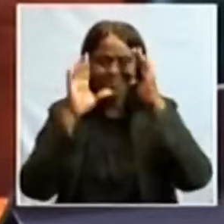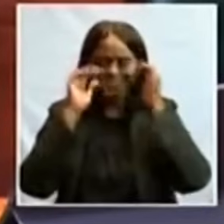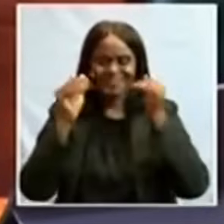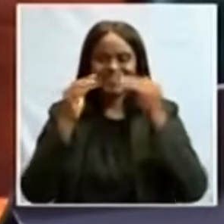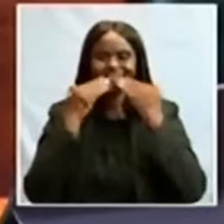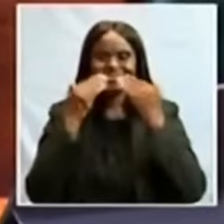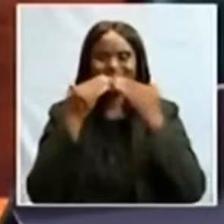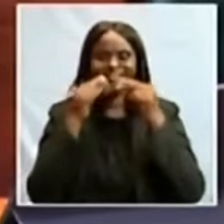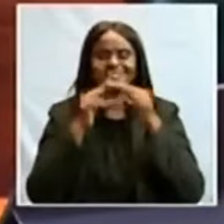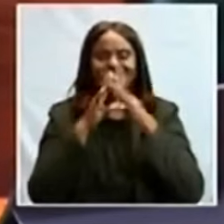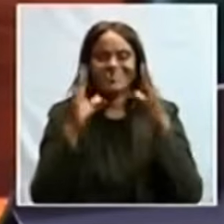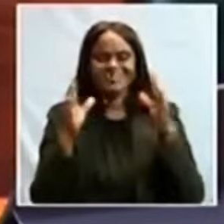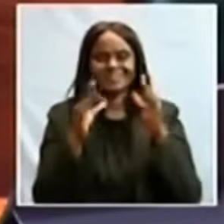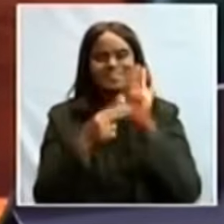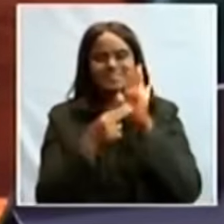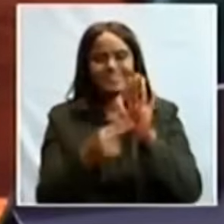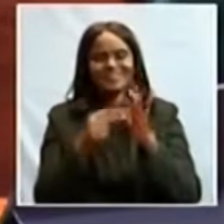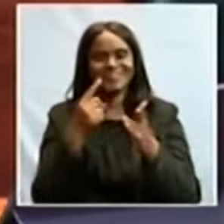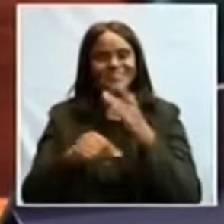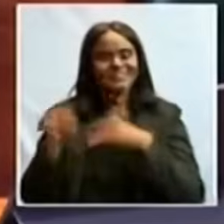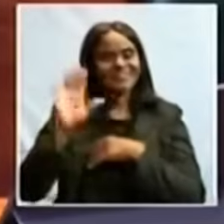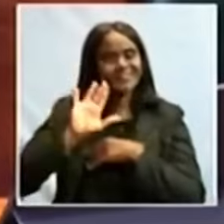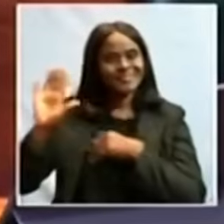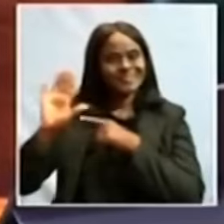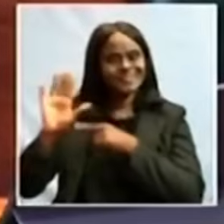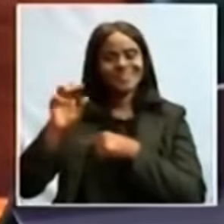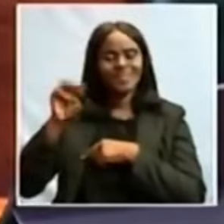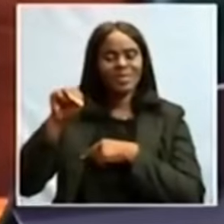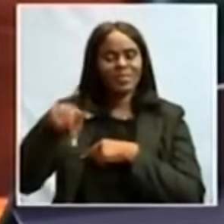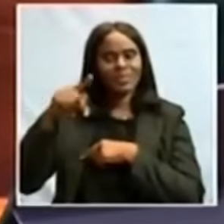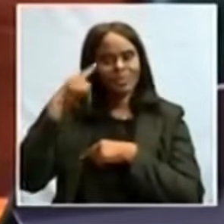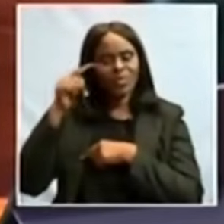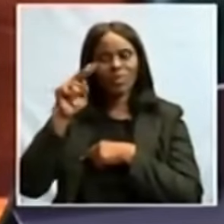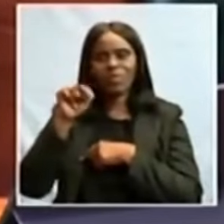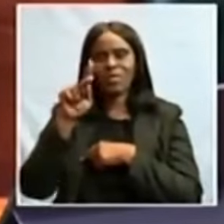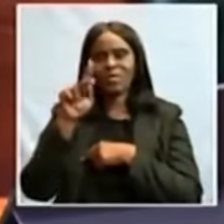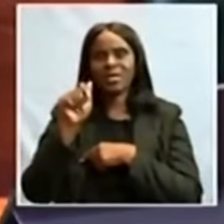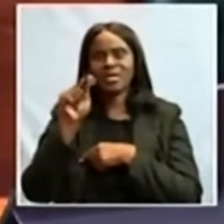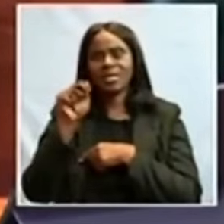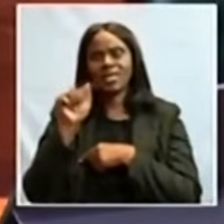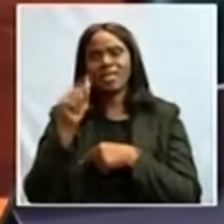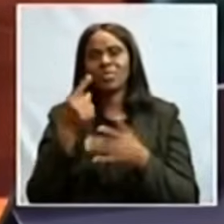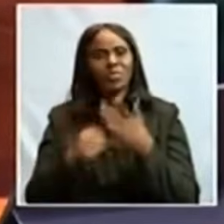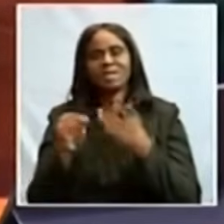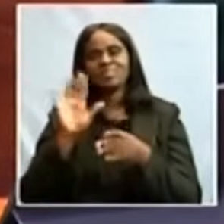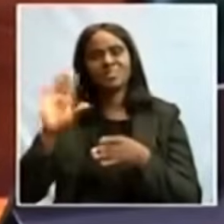Thank you. An indication for a point of order. Honorable Member Fonkana, what's the point of order?